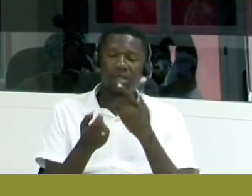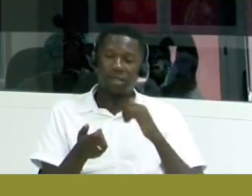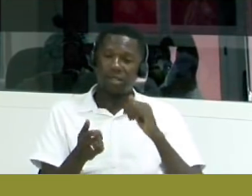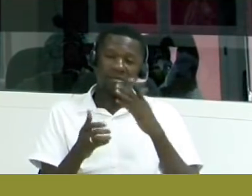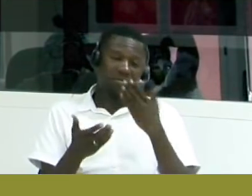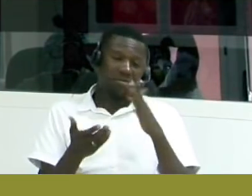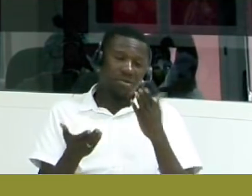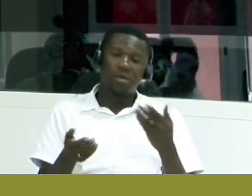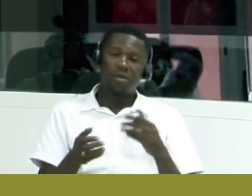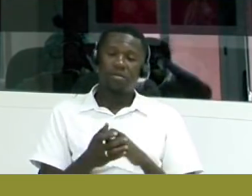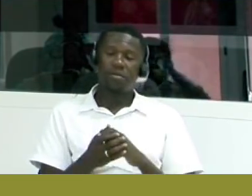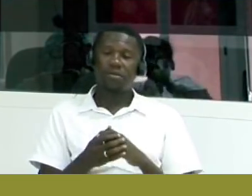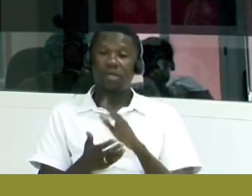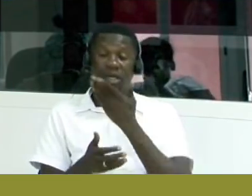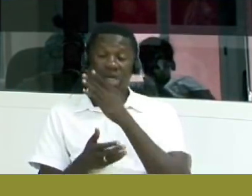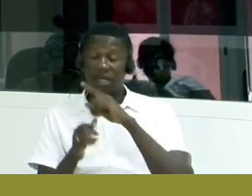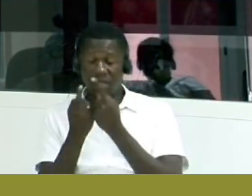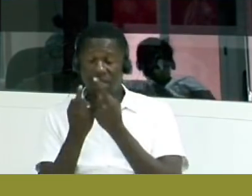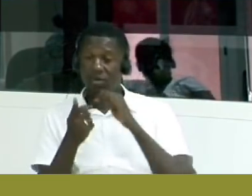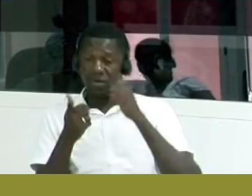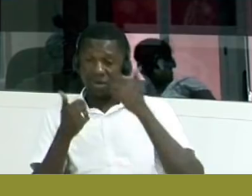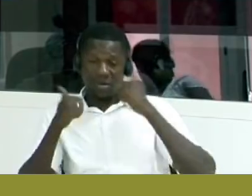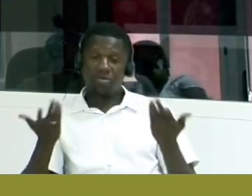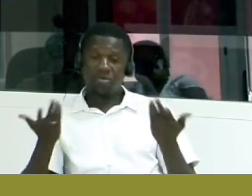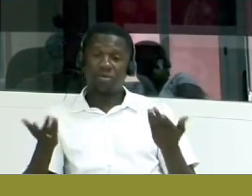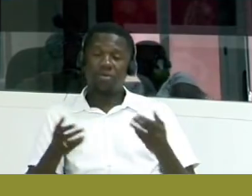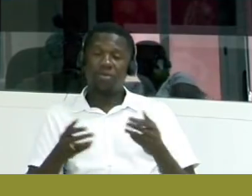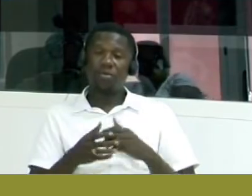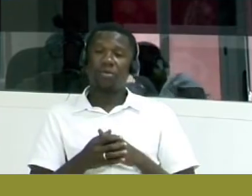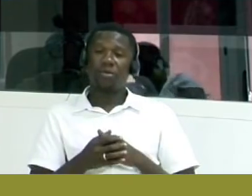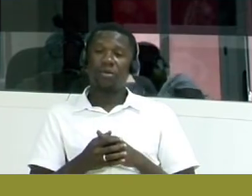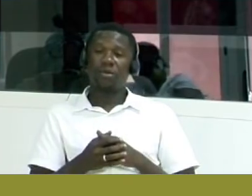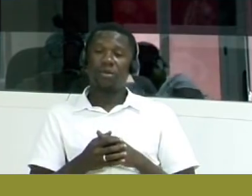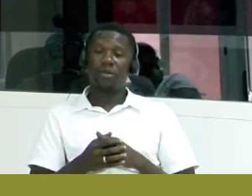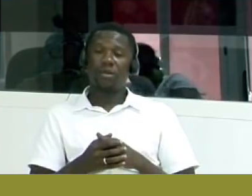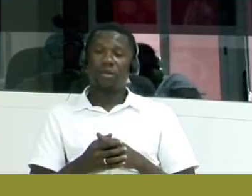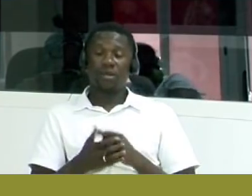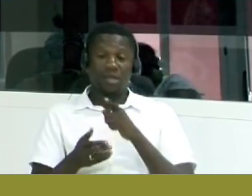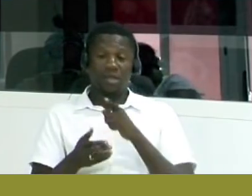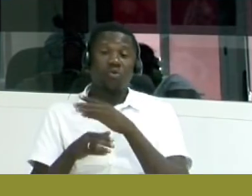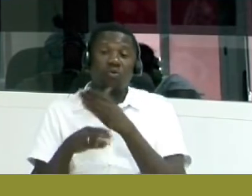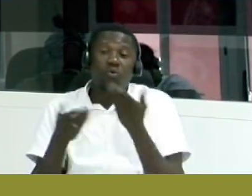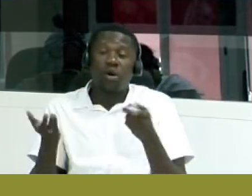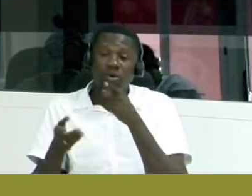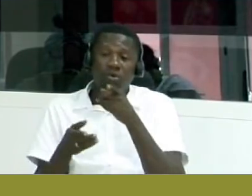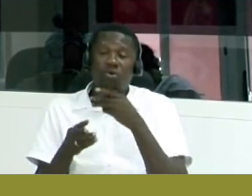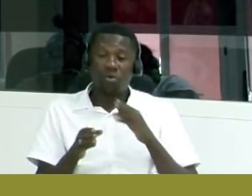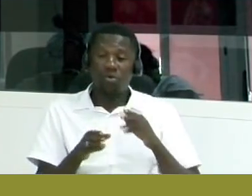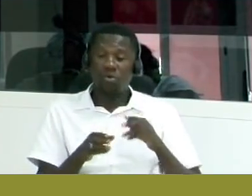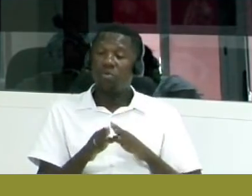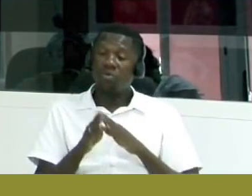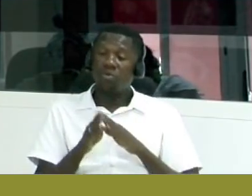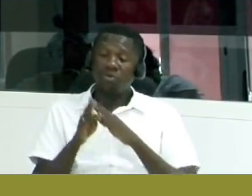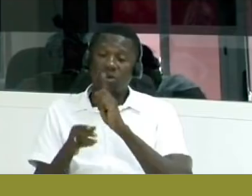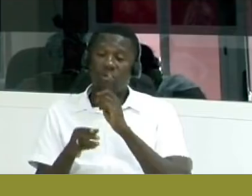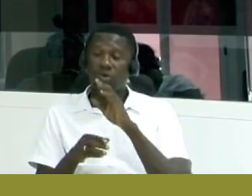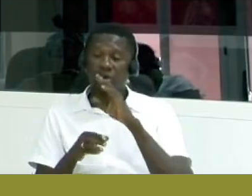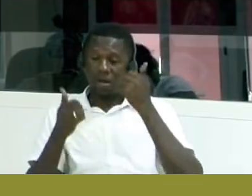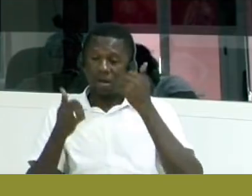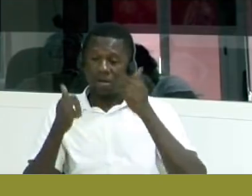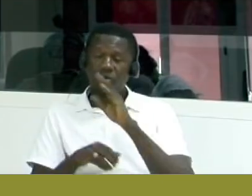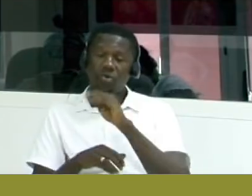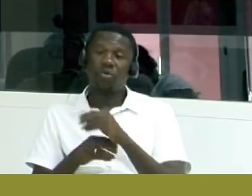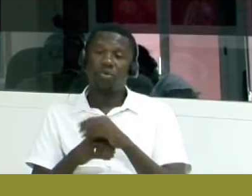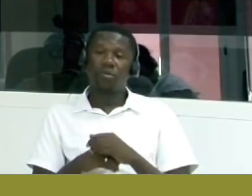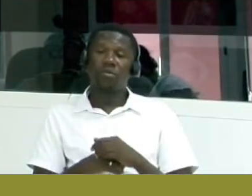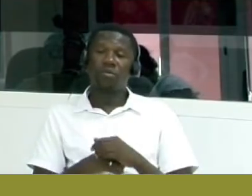anything, without guessing, anything. And as a result of that, you did not proceed with what you were supposed to do? Because my sixth sense was